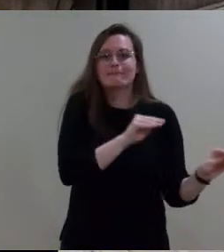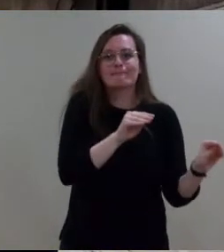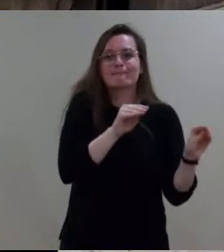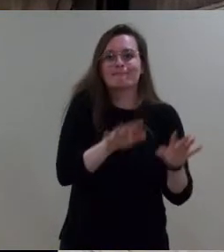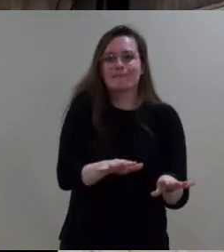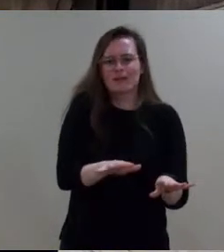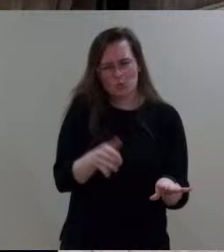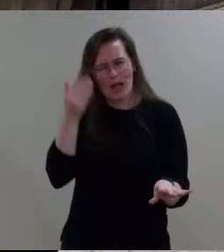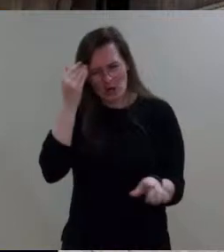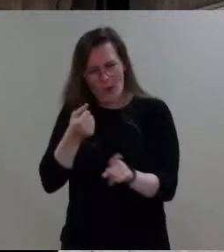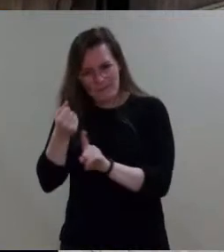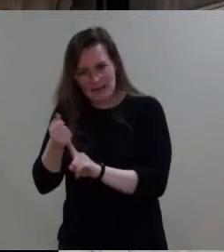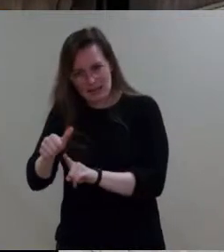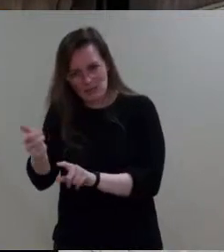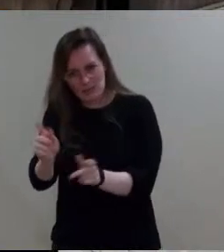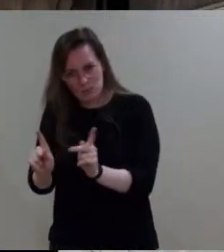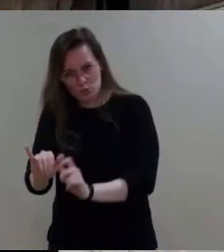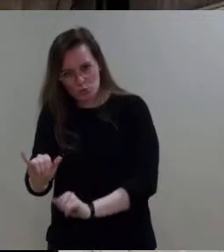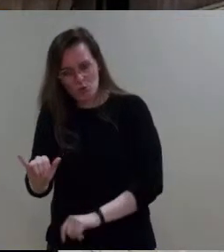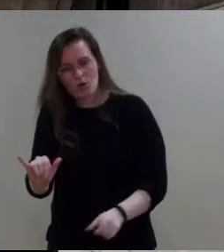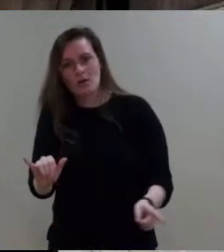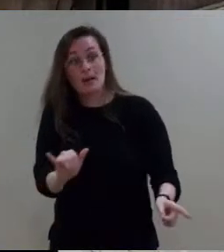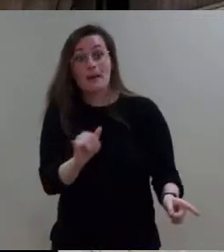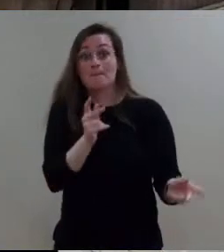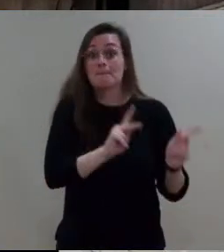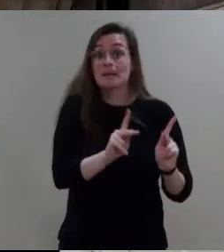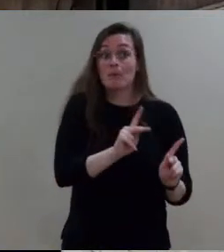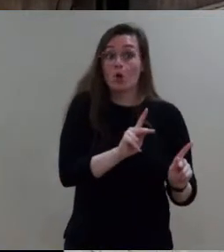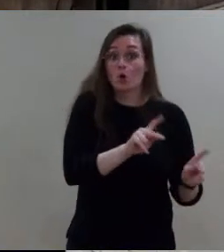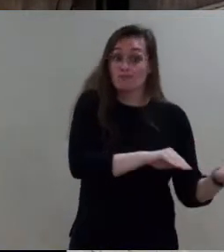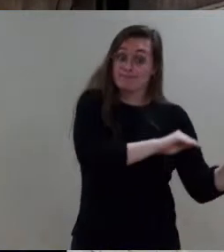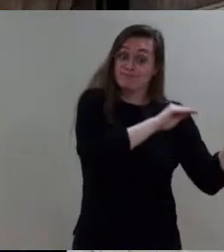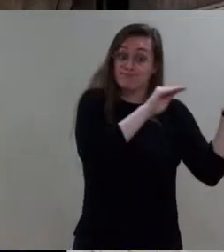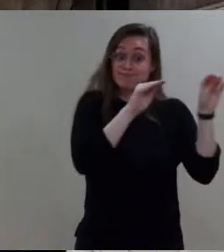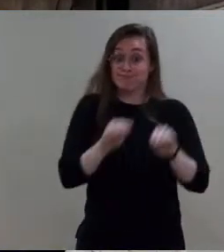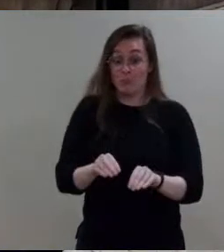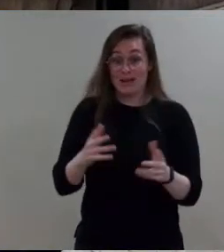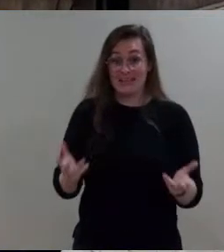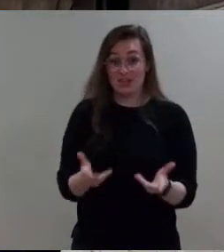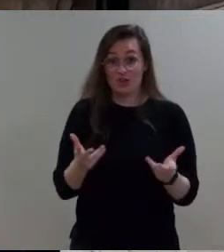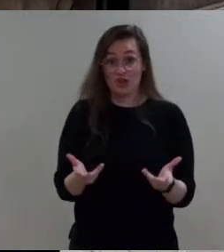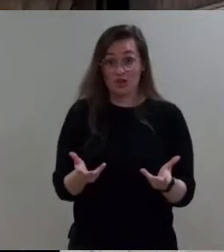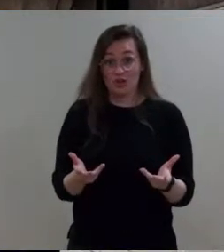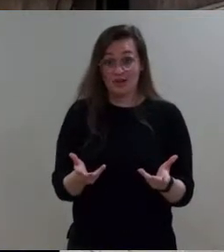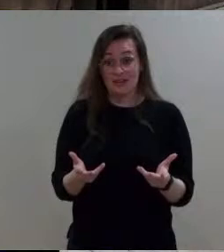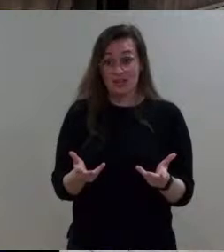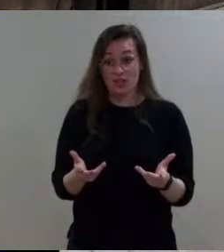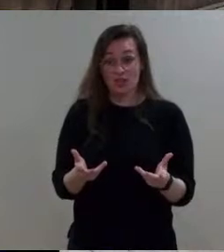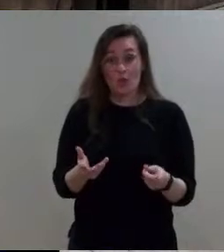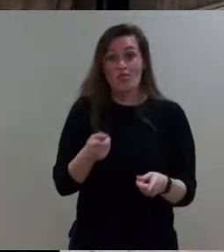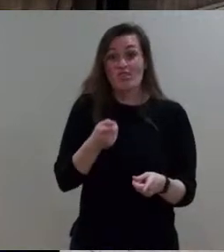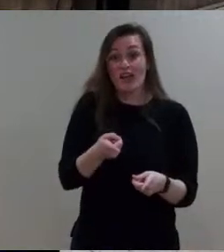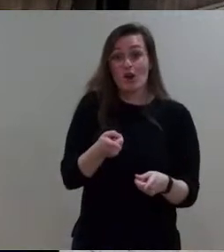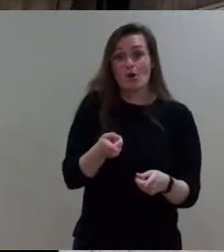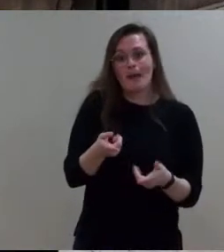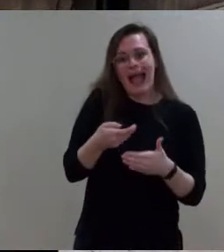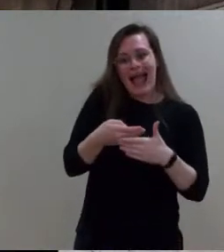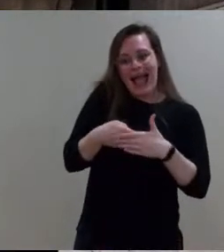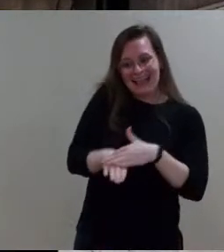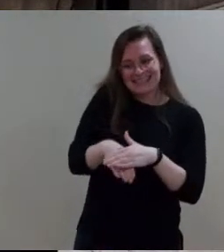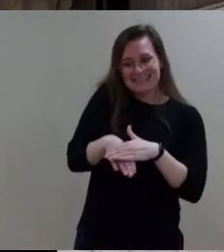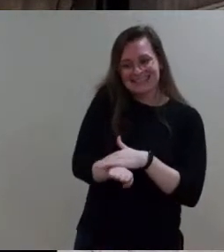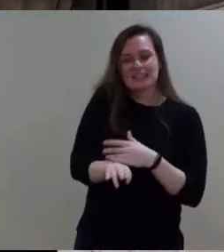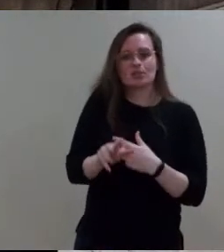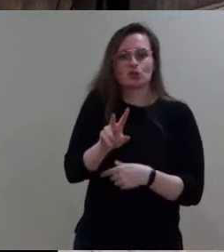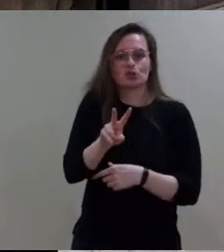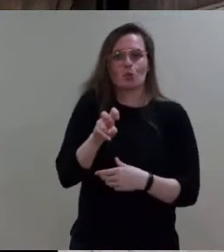flippers, but at the same time, they're buying into this $200 million that's already been invested